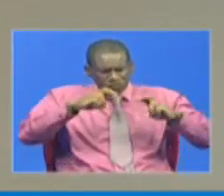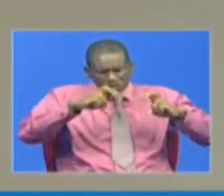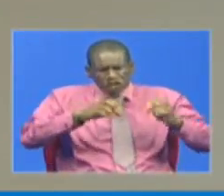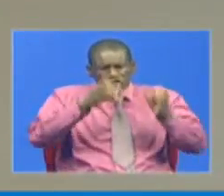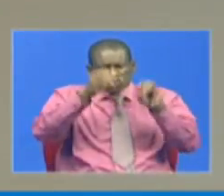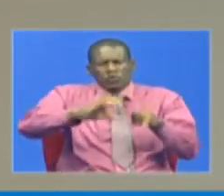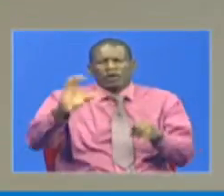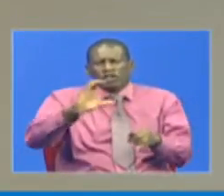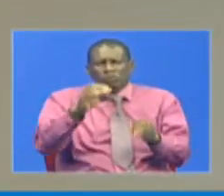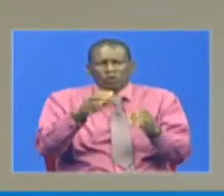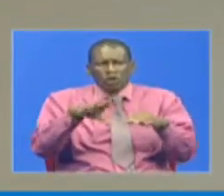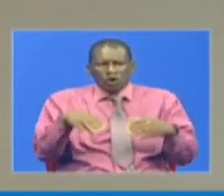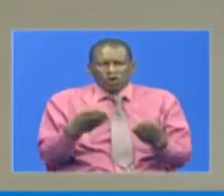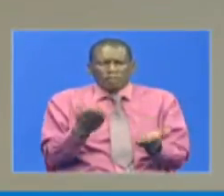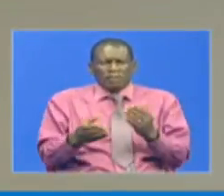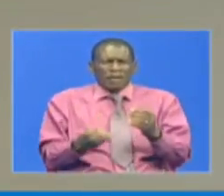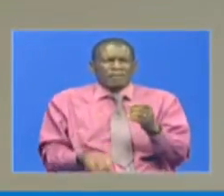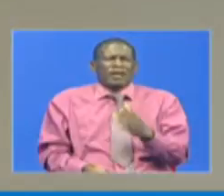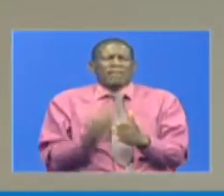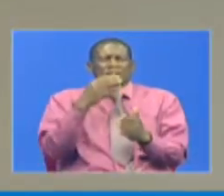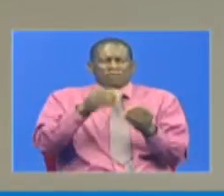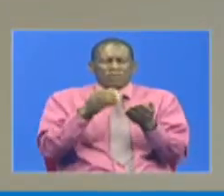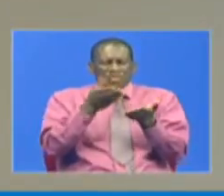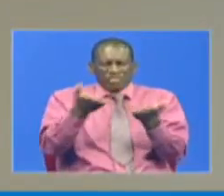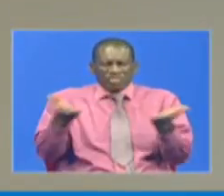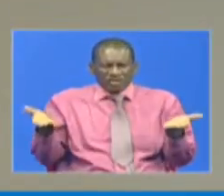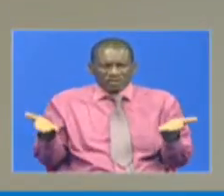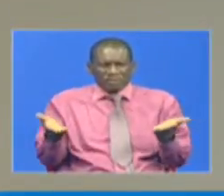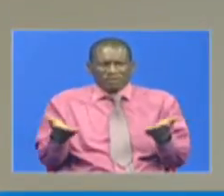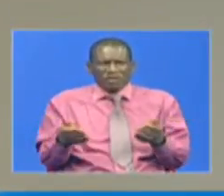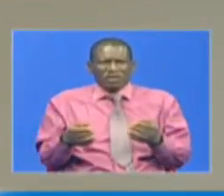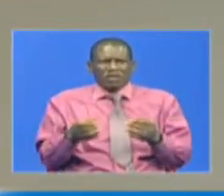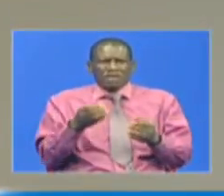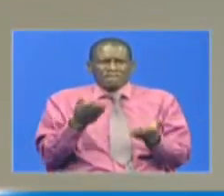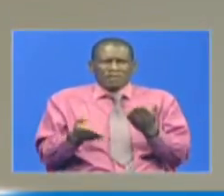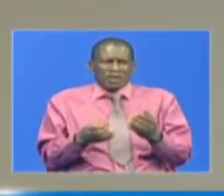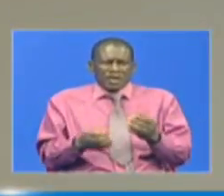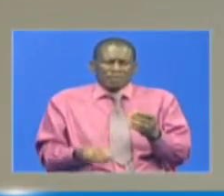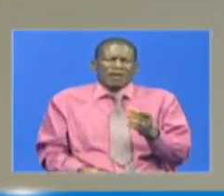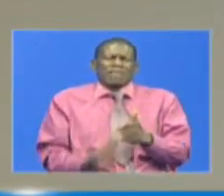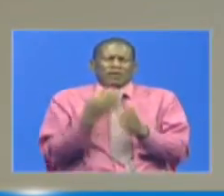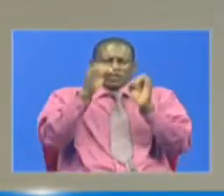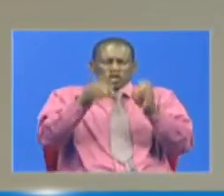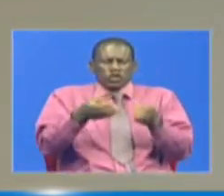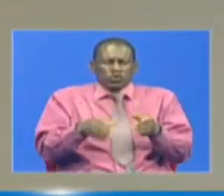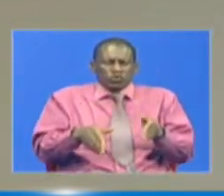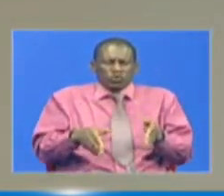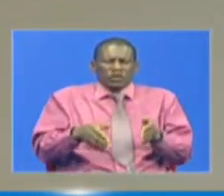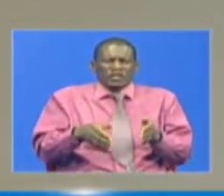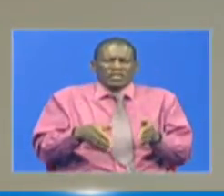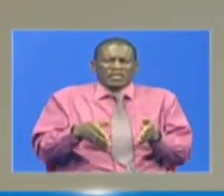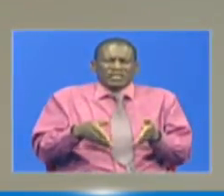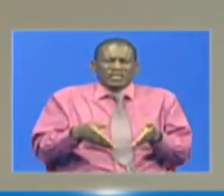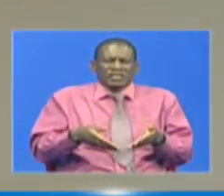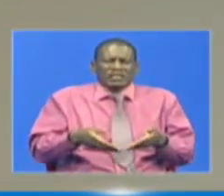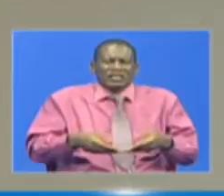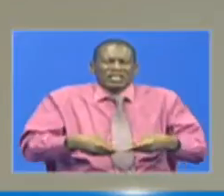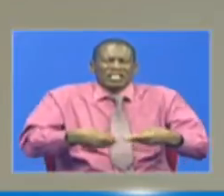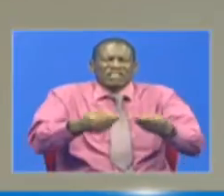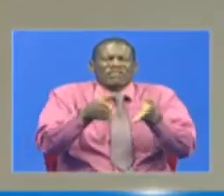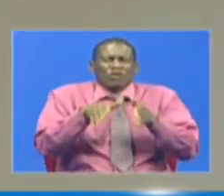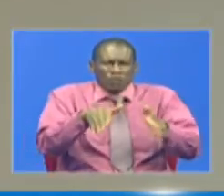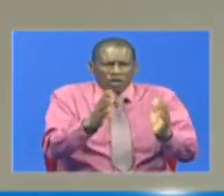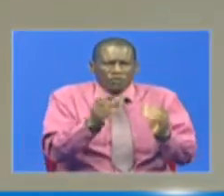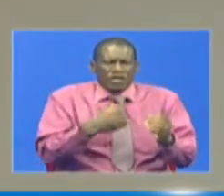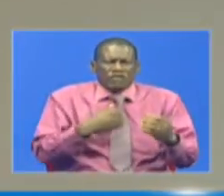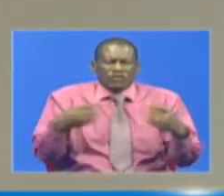I'm inventing the product. Maybe I'm reinventing the delivery channel. There are a lot of resources out there